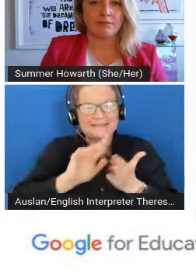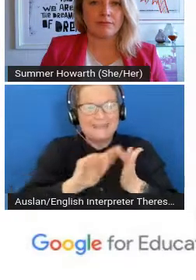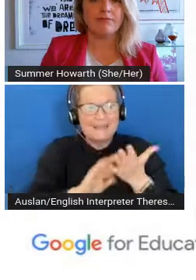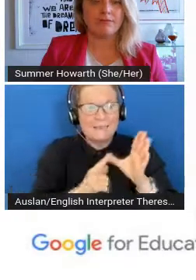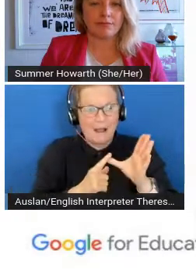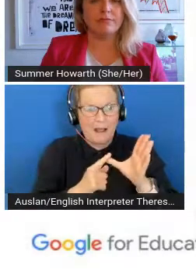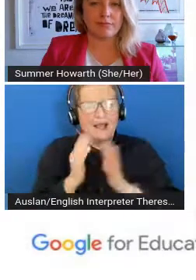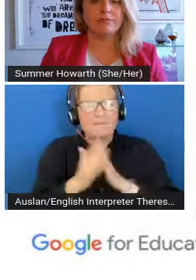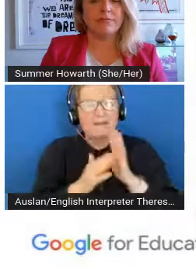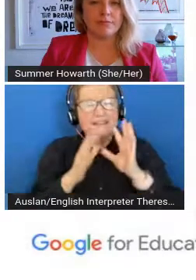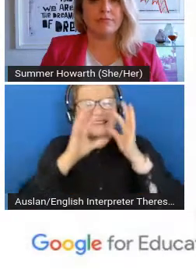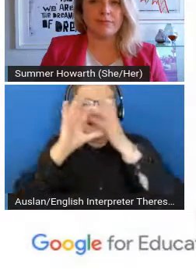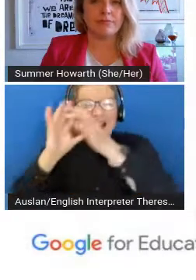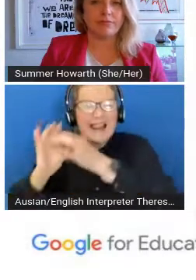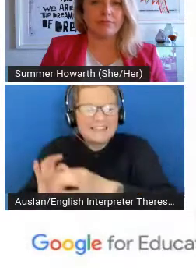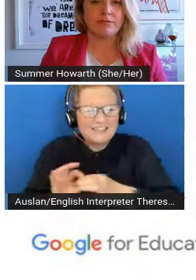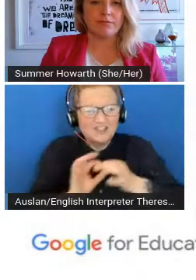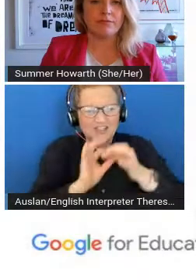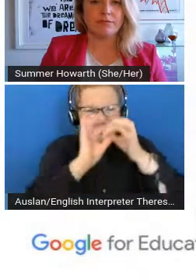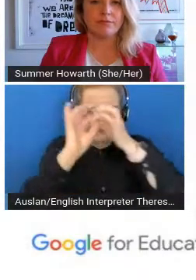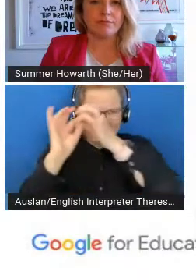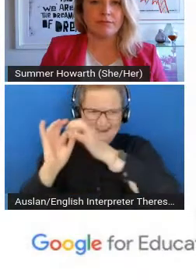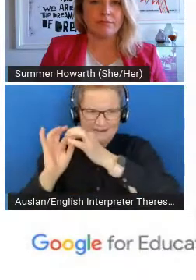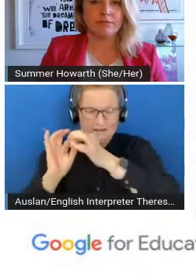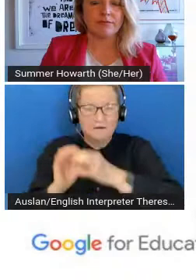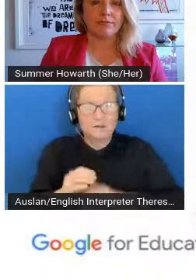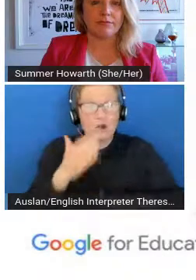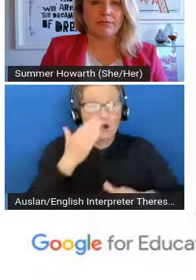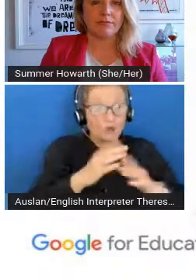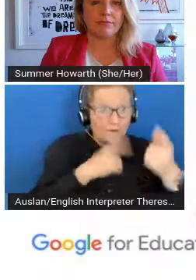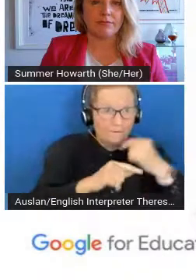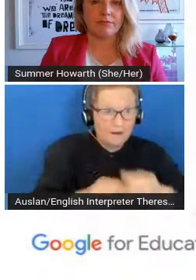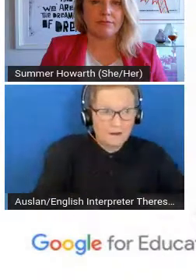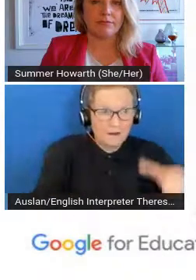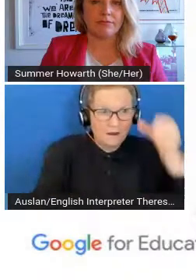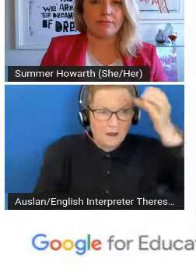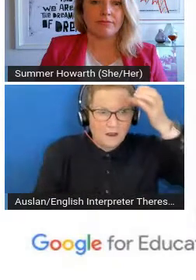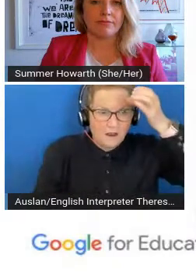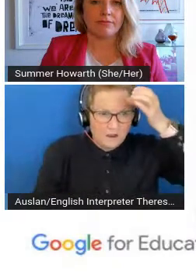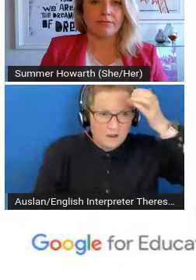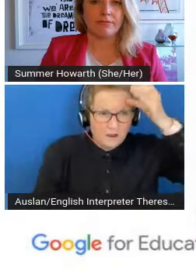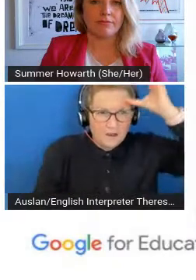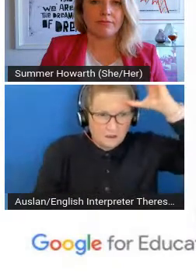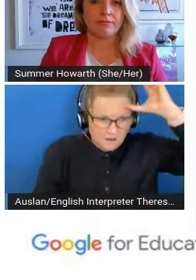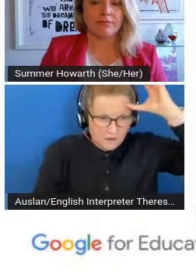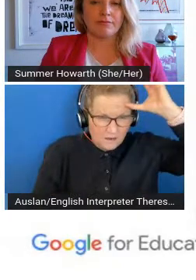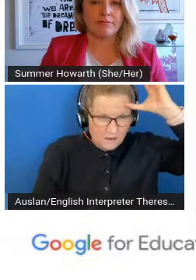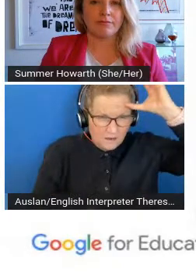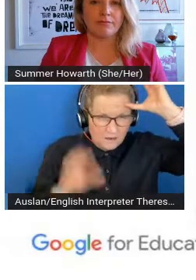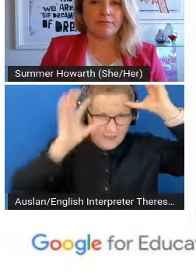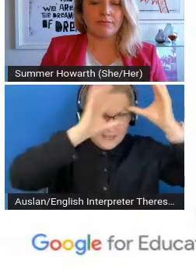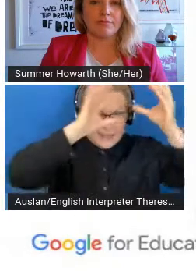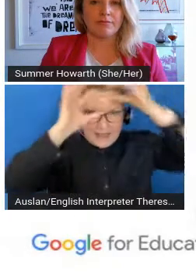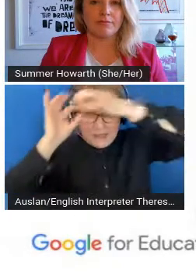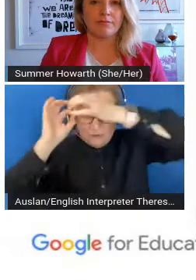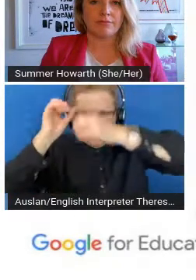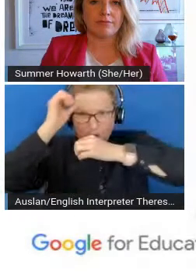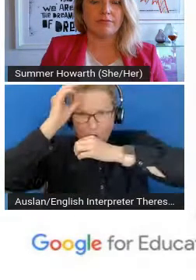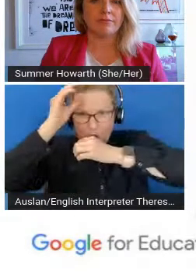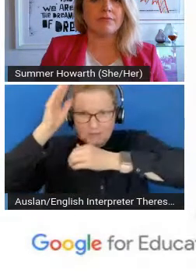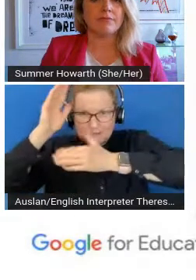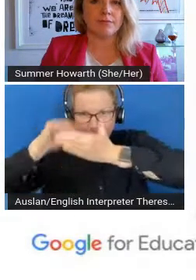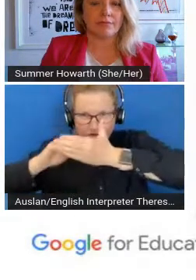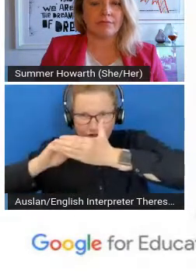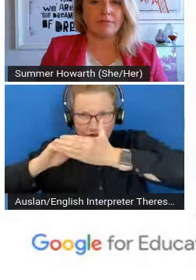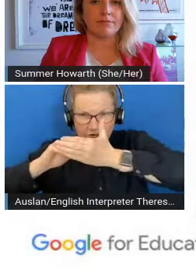connected together. So I'm taking some new information and I'm connecting it to my experience, my knowledge that I already have, and